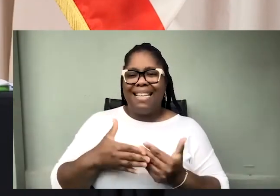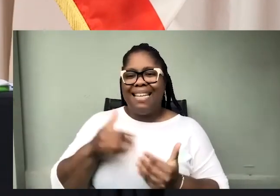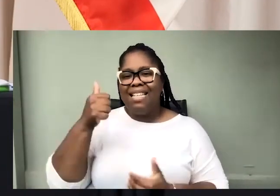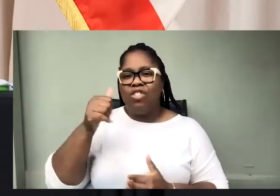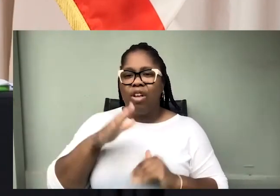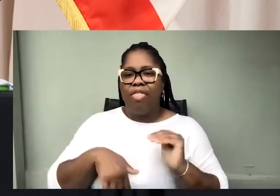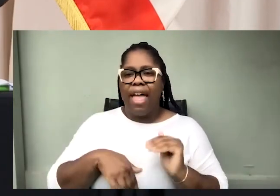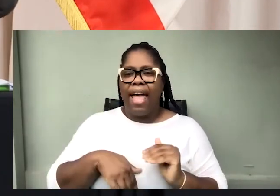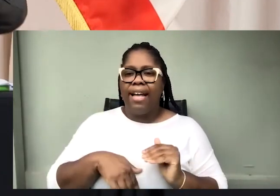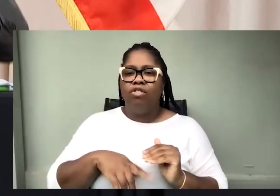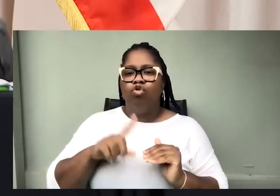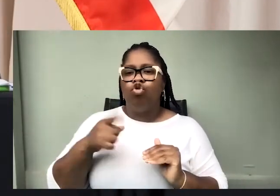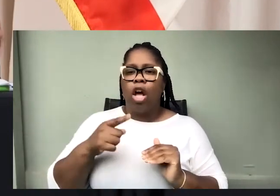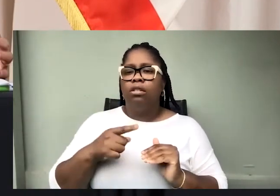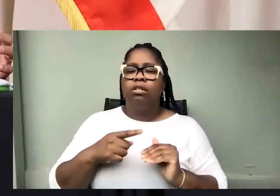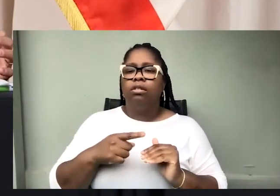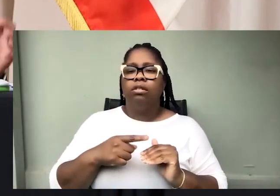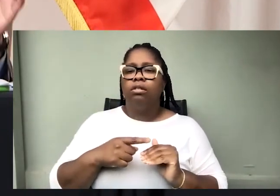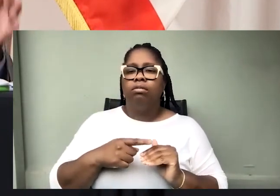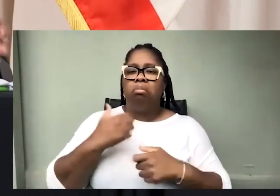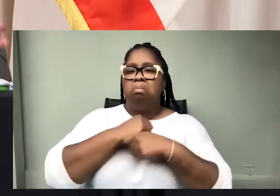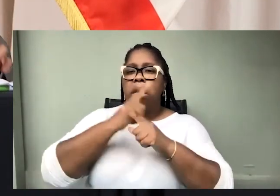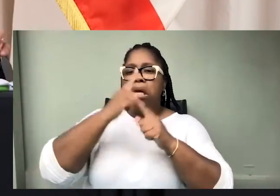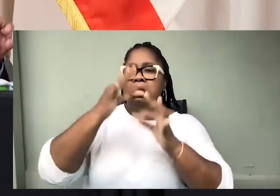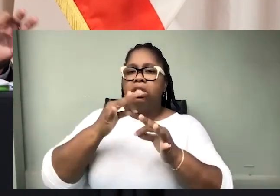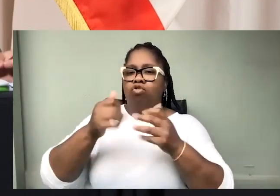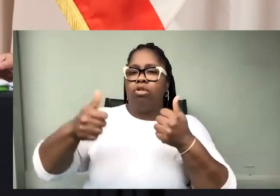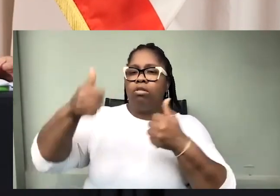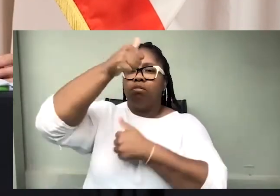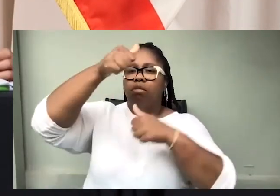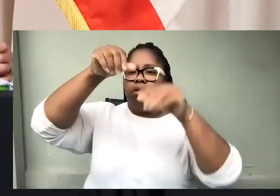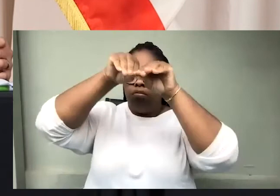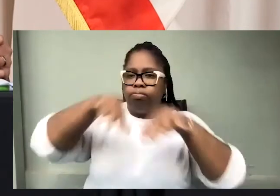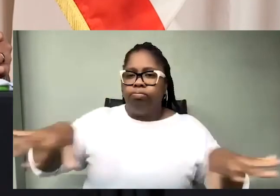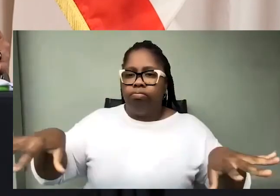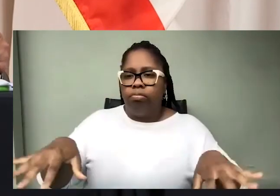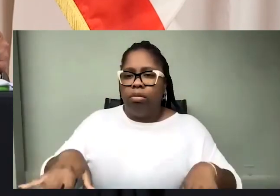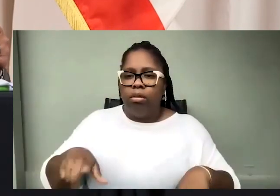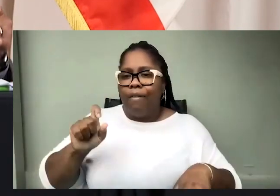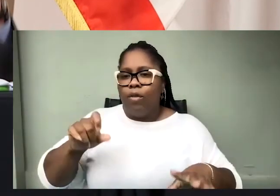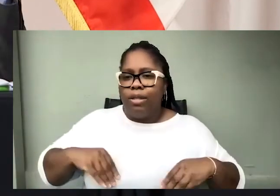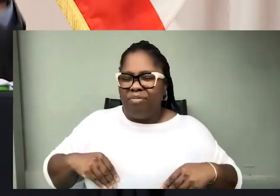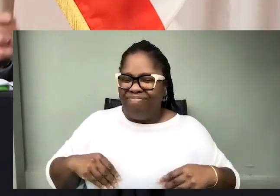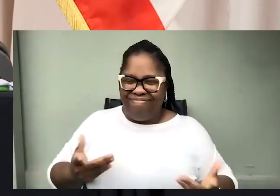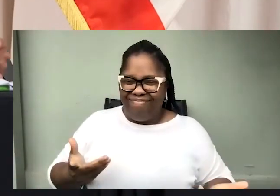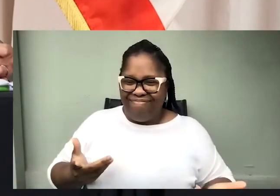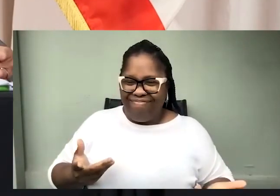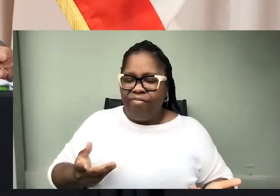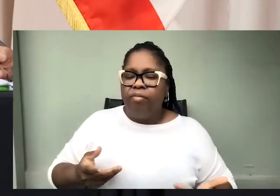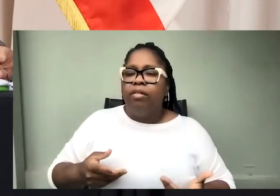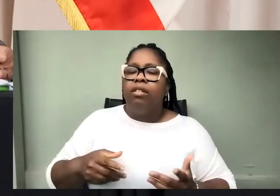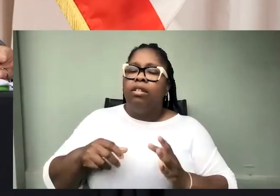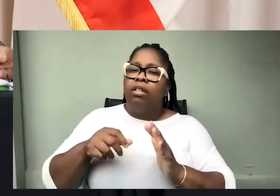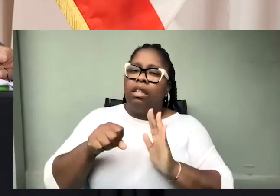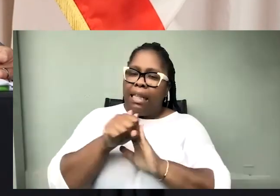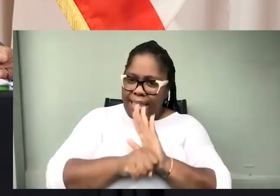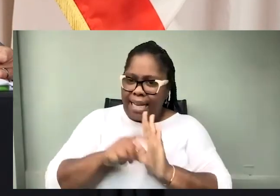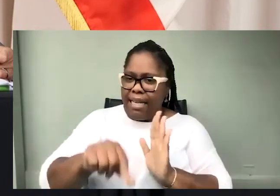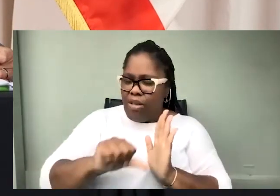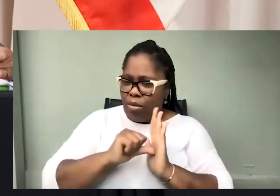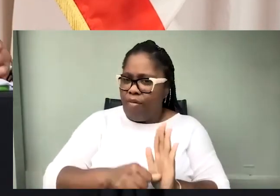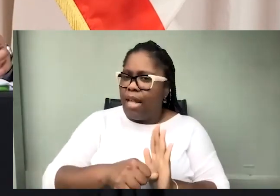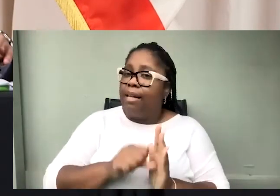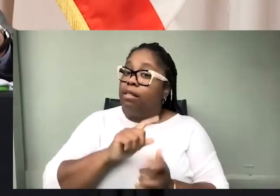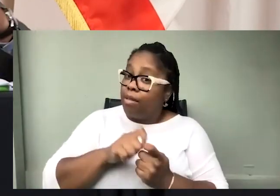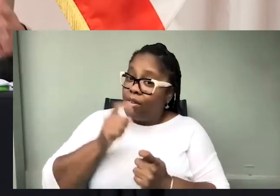kind of dictating it from the top down. But at the same time, I think the state really needs to emphasize that, particularly for a lot of